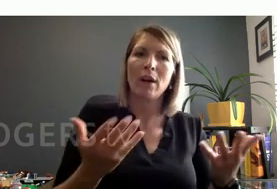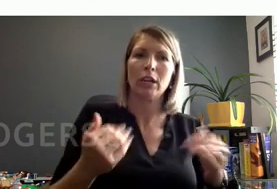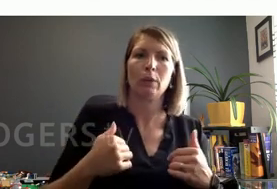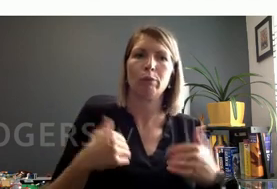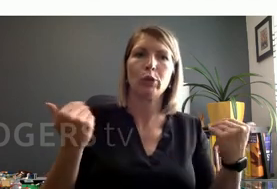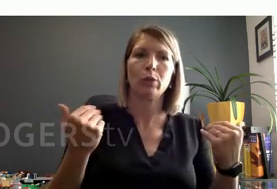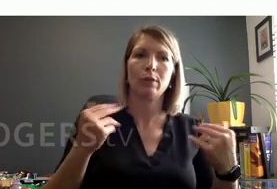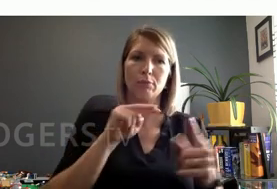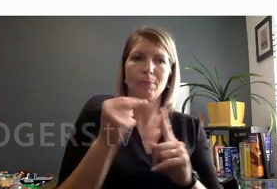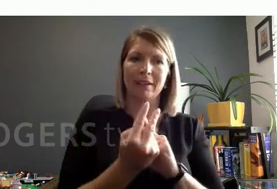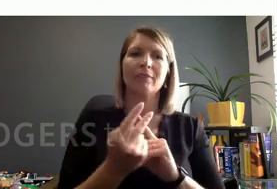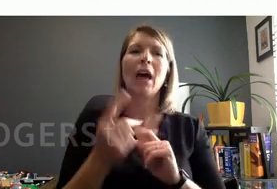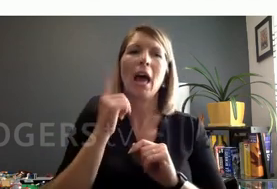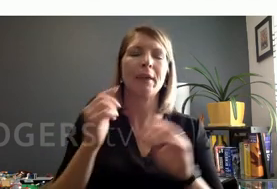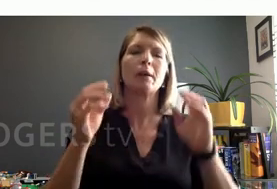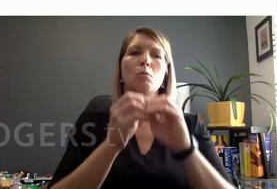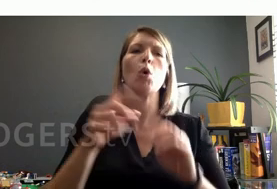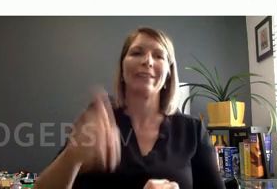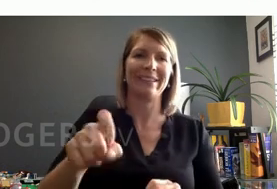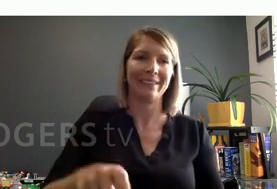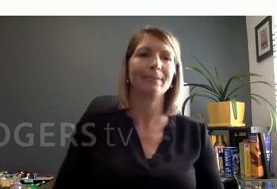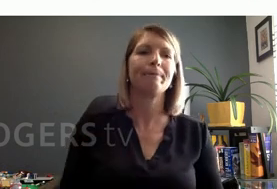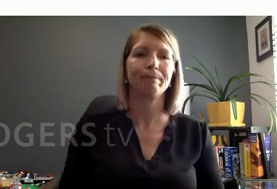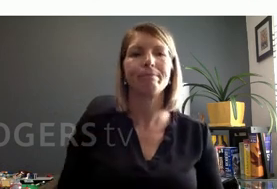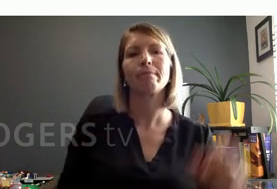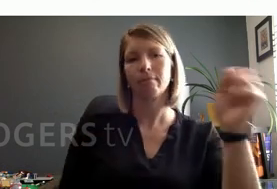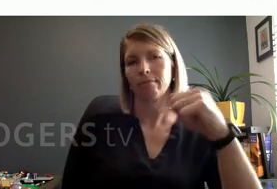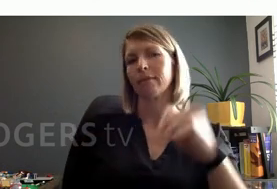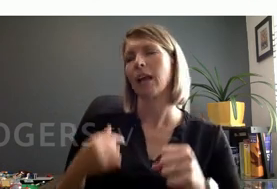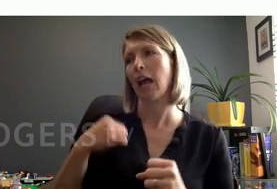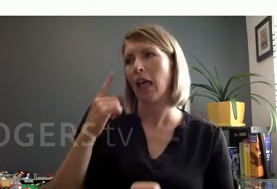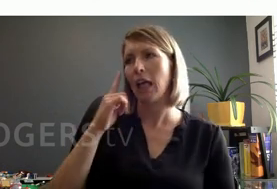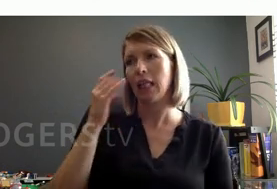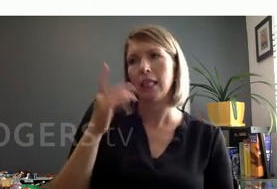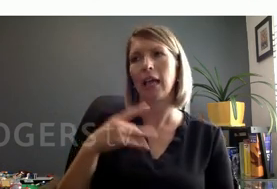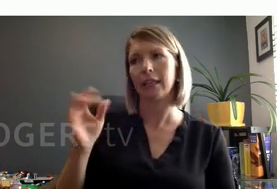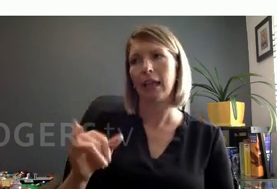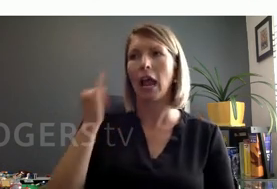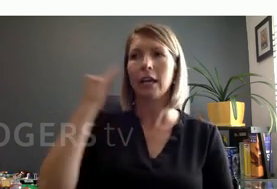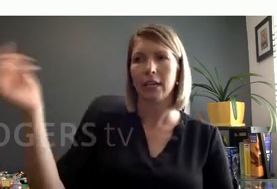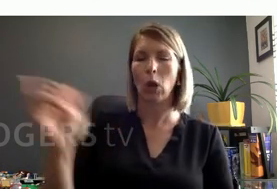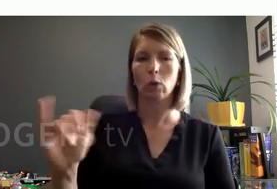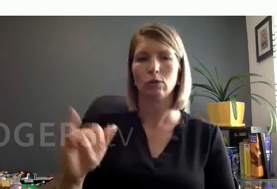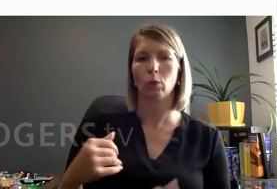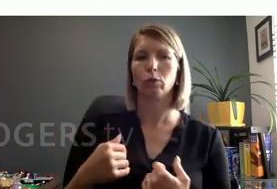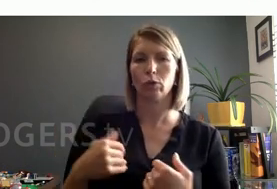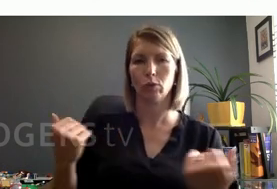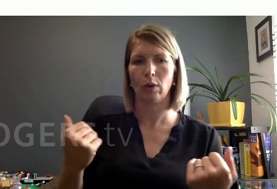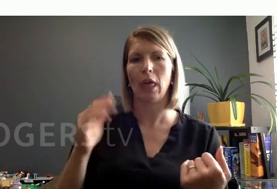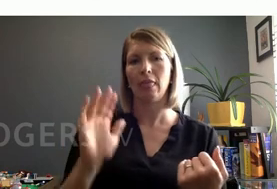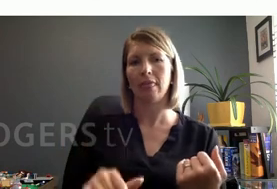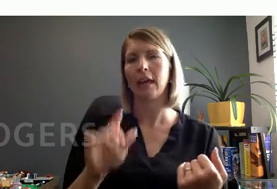Yeah, I love I love that idea about youth, and I think we should continue that conversation, and that could be a subject of a really